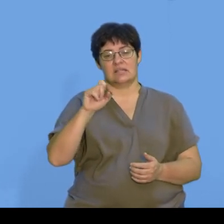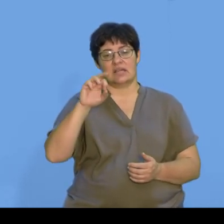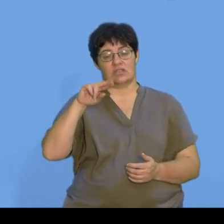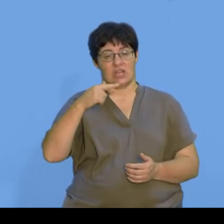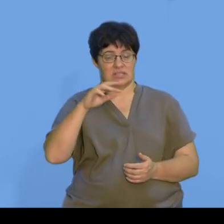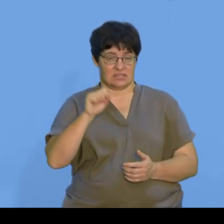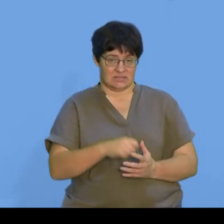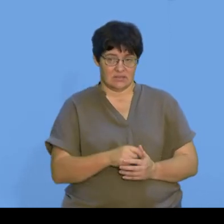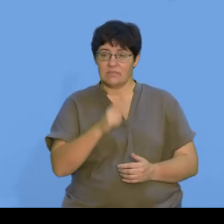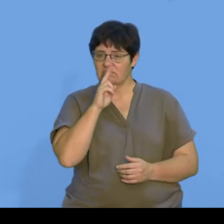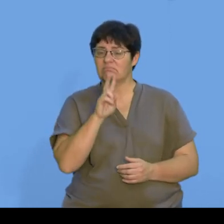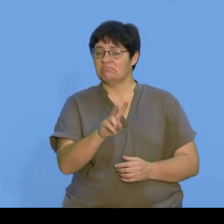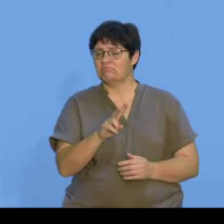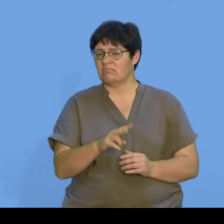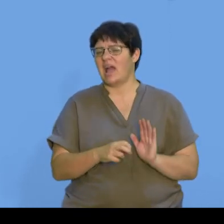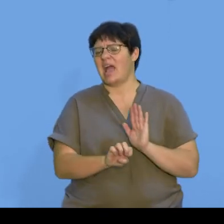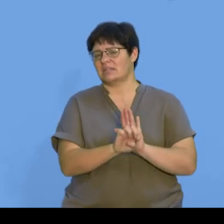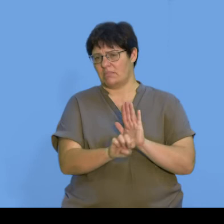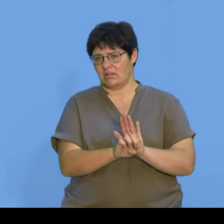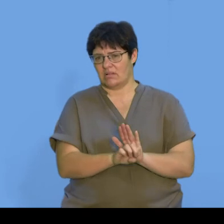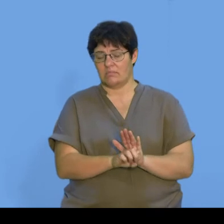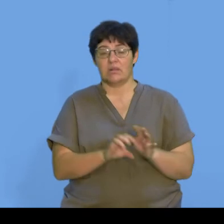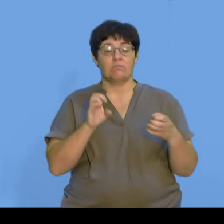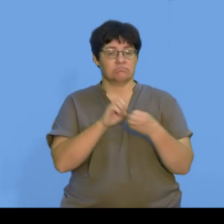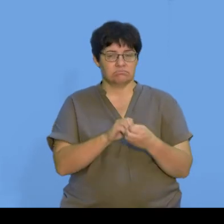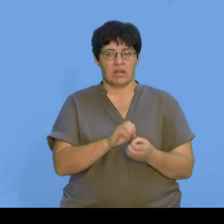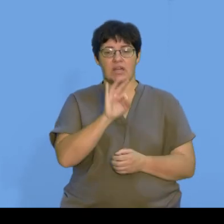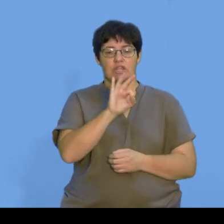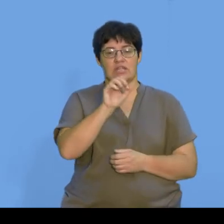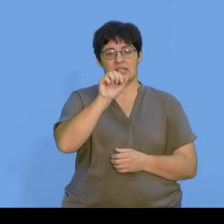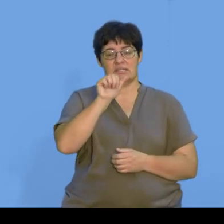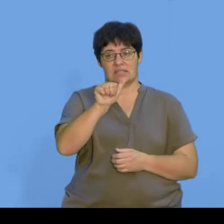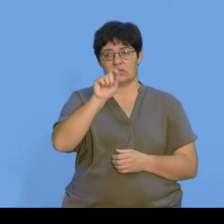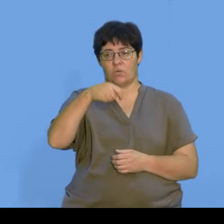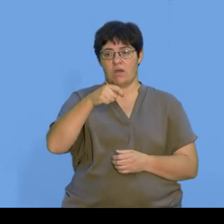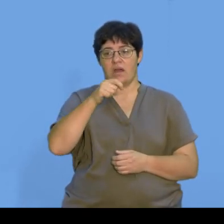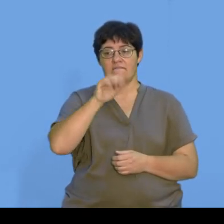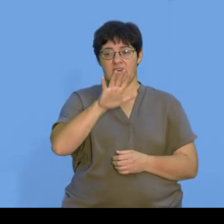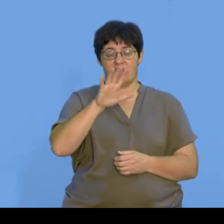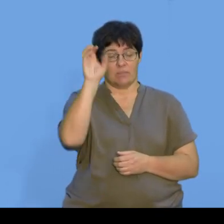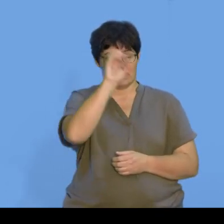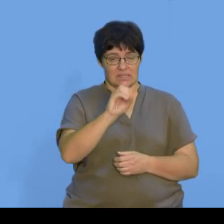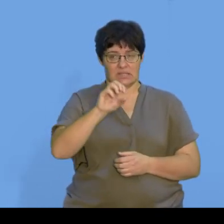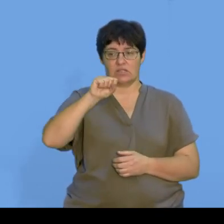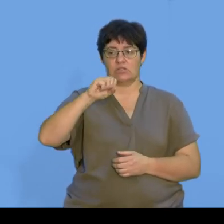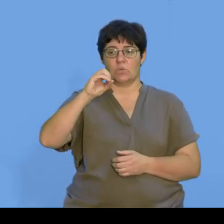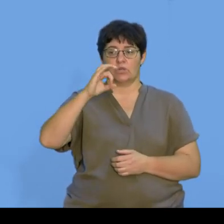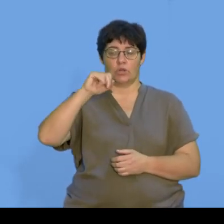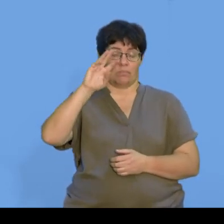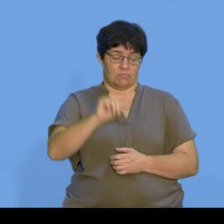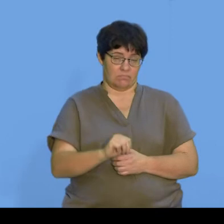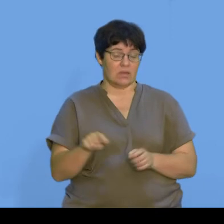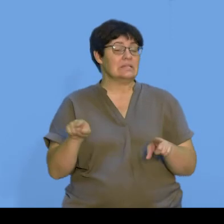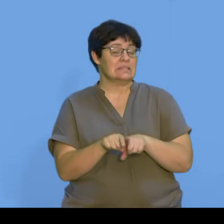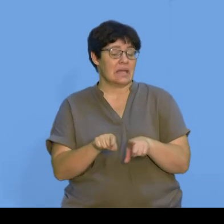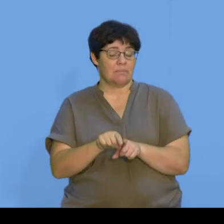well. Here is a typical example with a compound that is made of 36.5% sodium, okay? Right? We